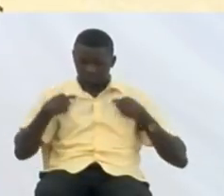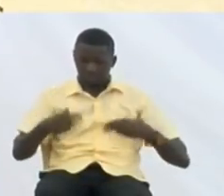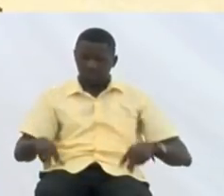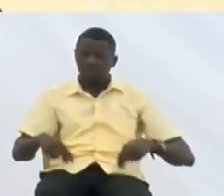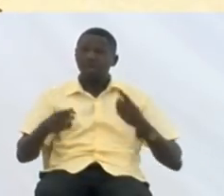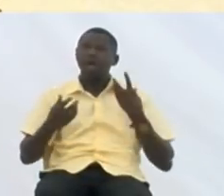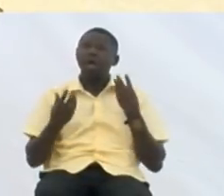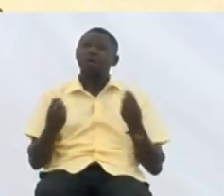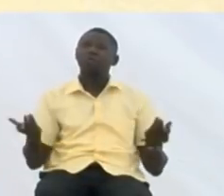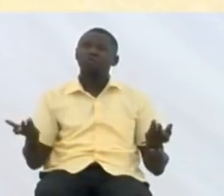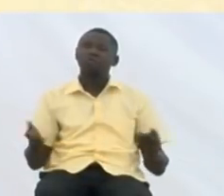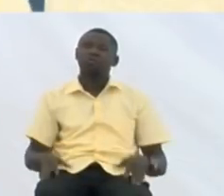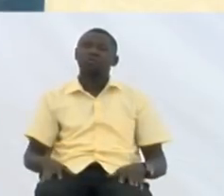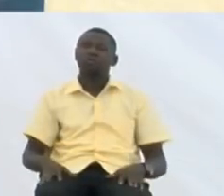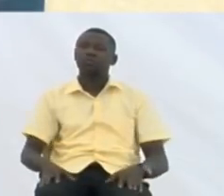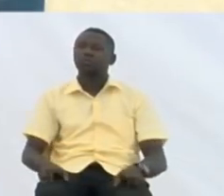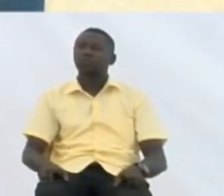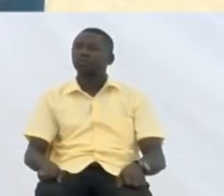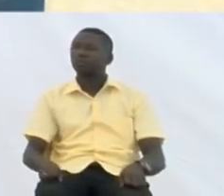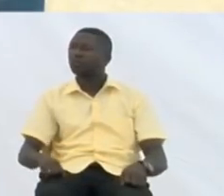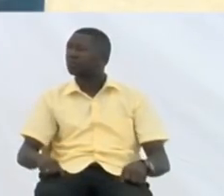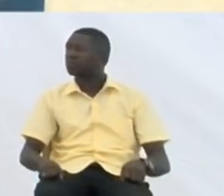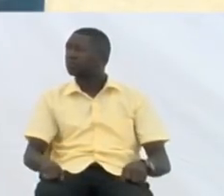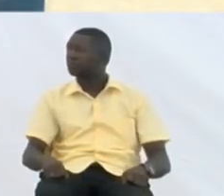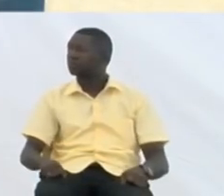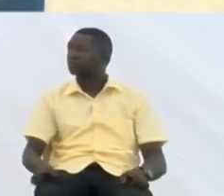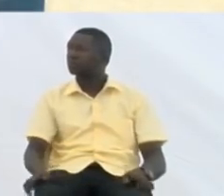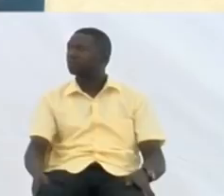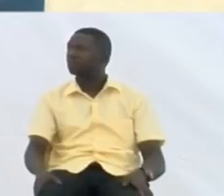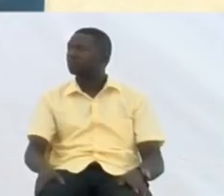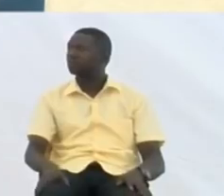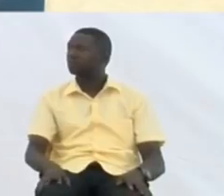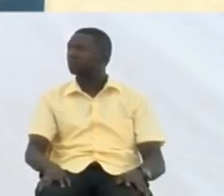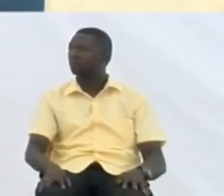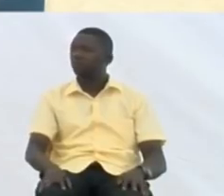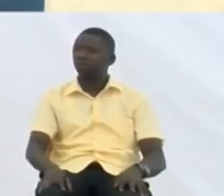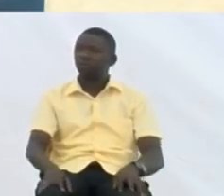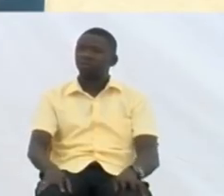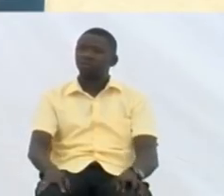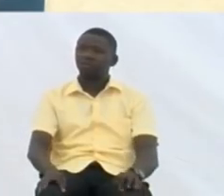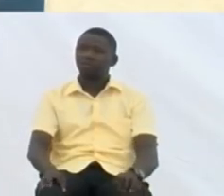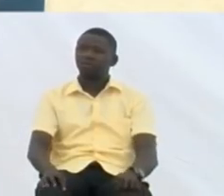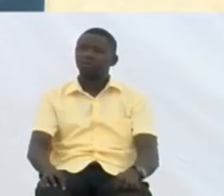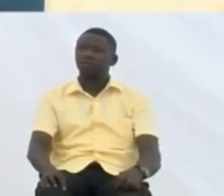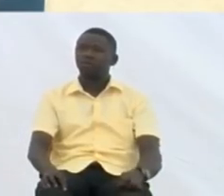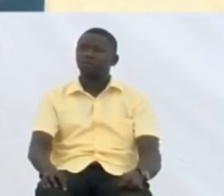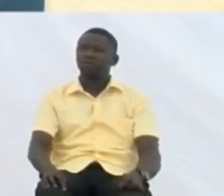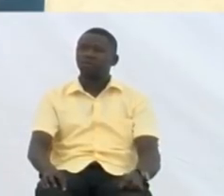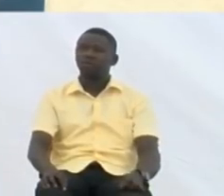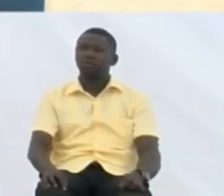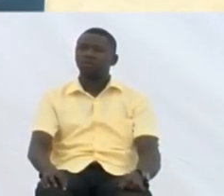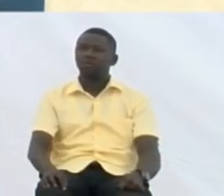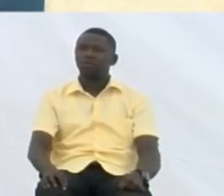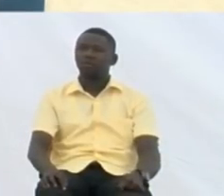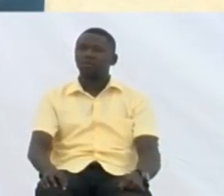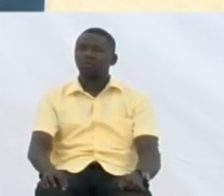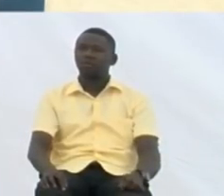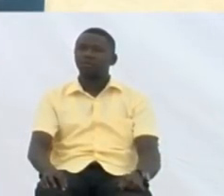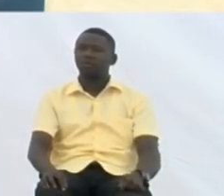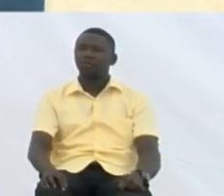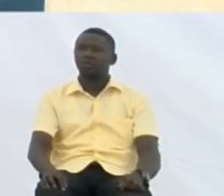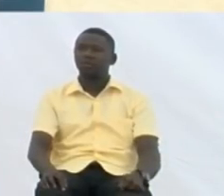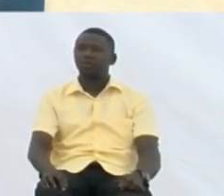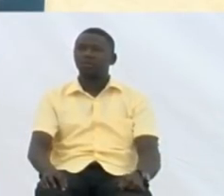wala. Baranga feto fata kini mumin foja wale bijangko. Katuke fanala ikwela tankarangul mumin. Wala be bala